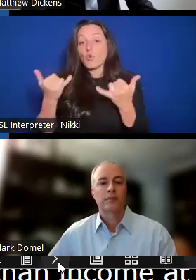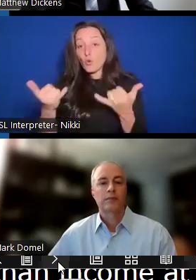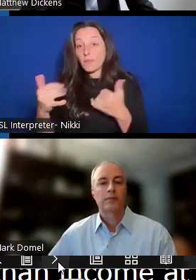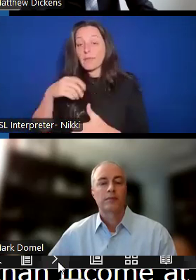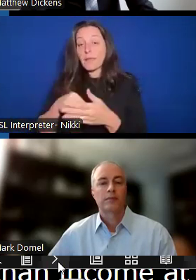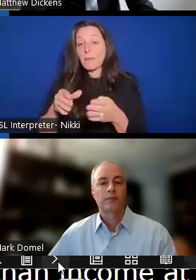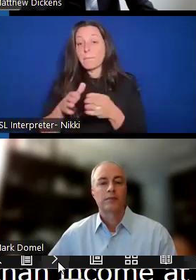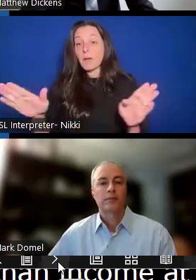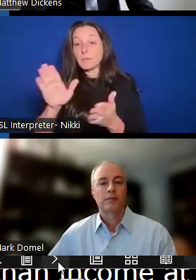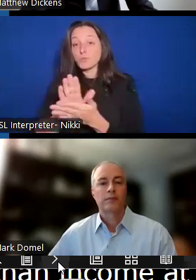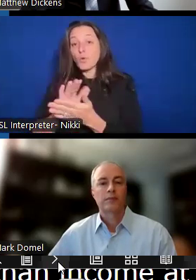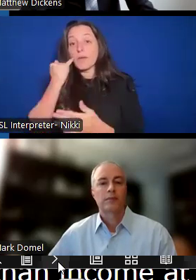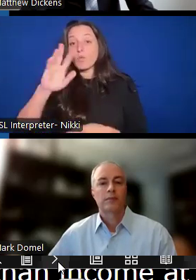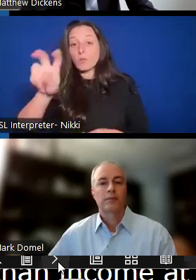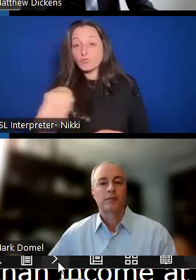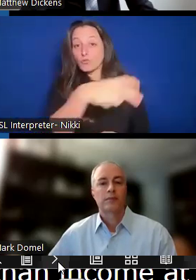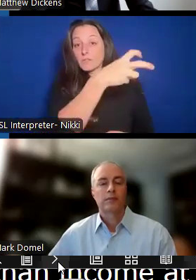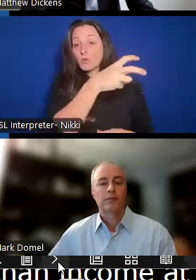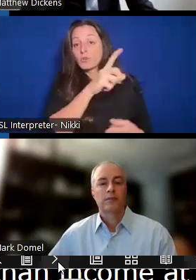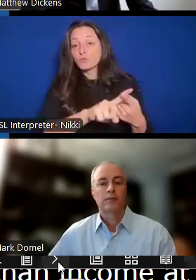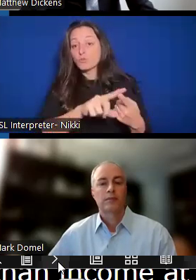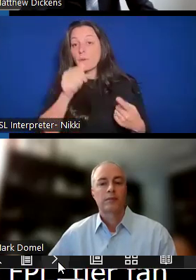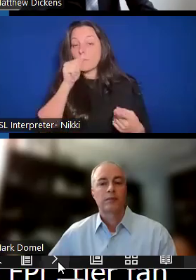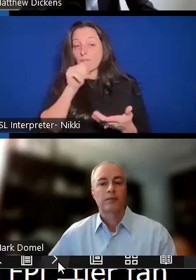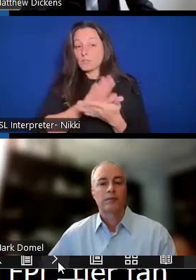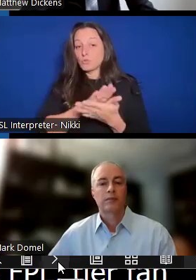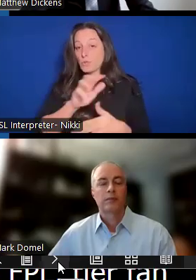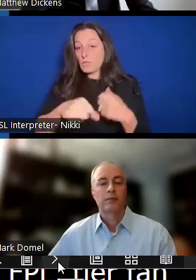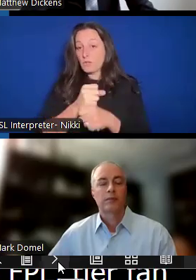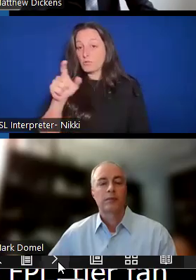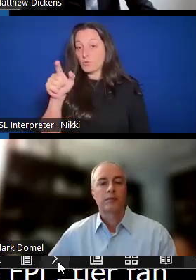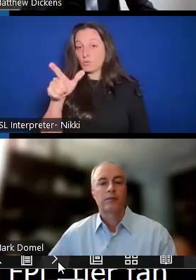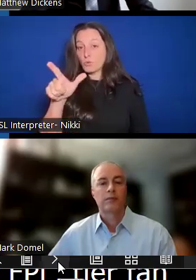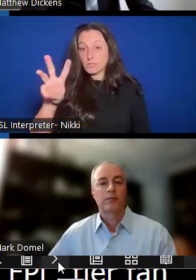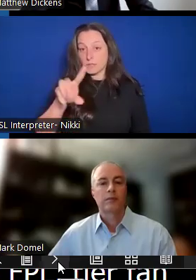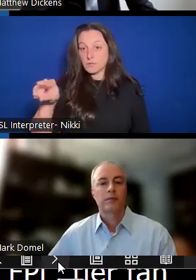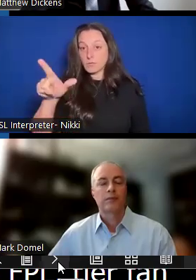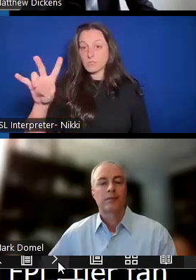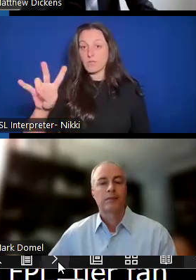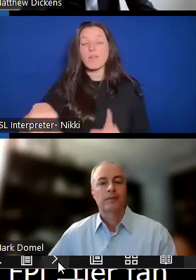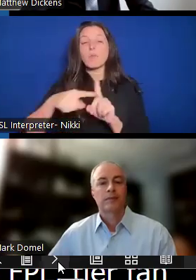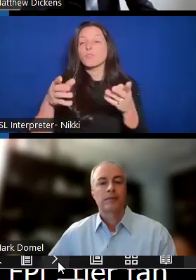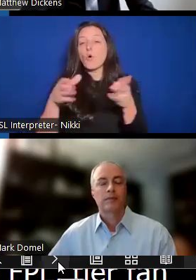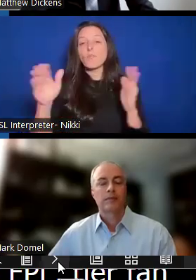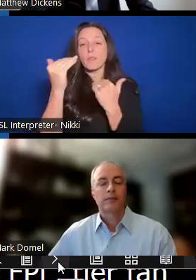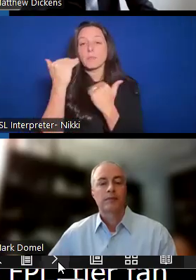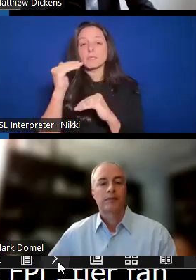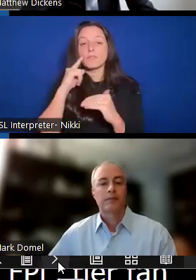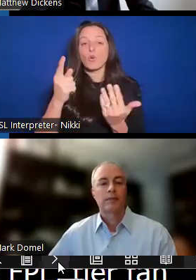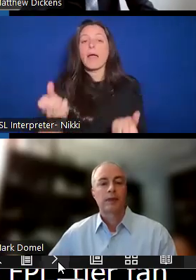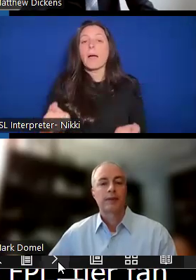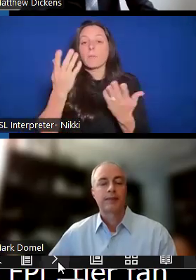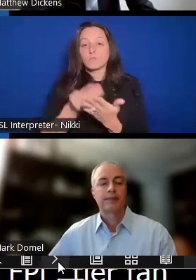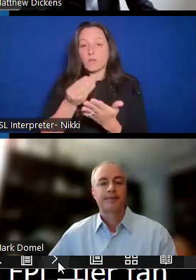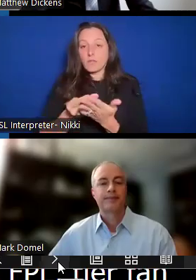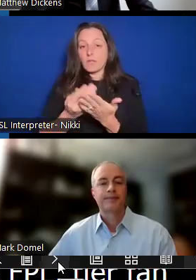that will be moving to private school in 26-27, as well as an overall limitation on the amount of funding that